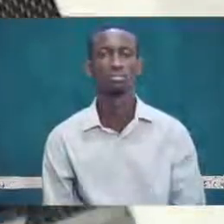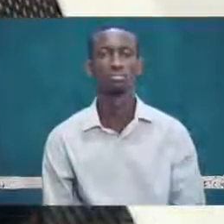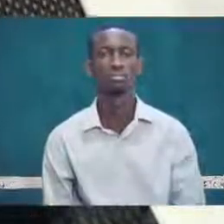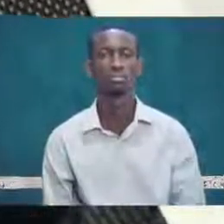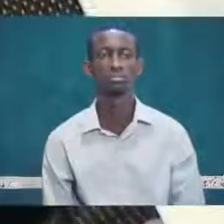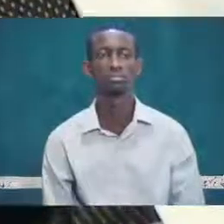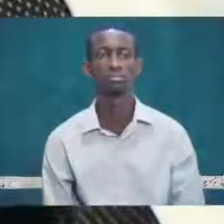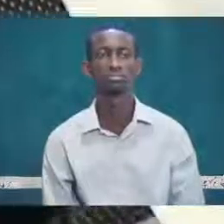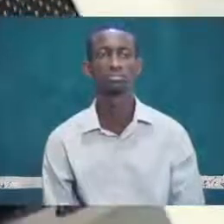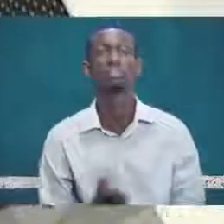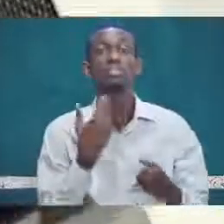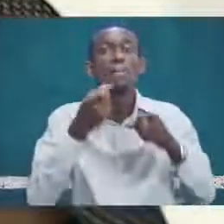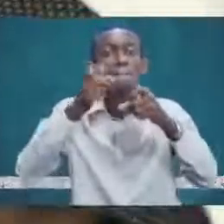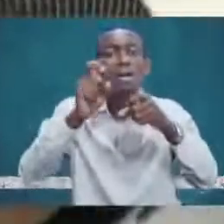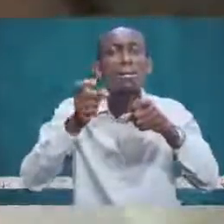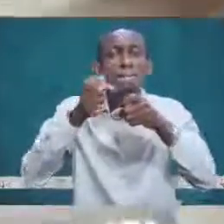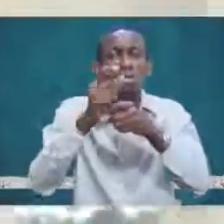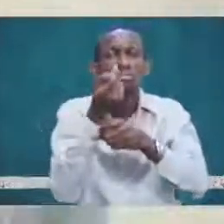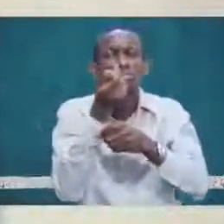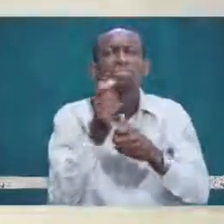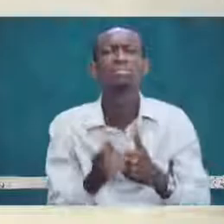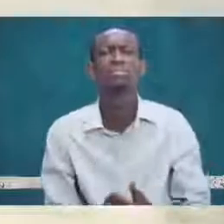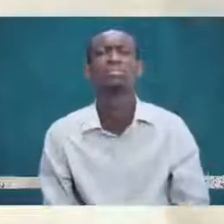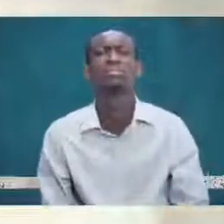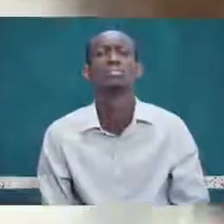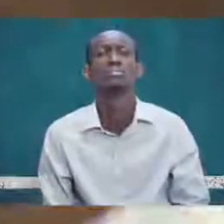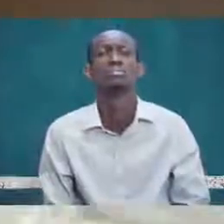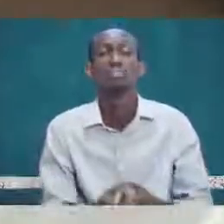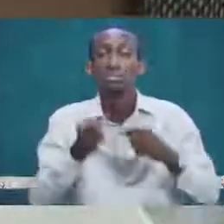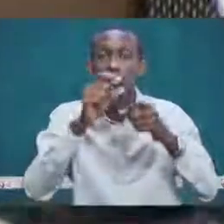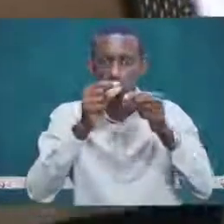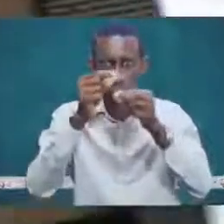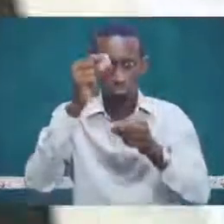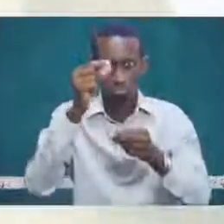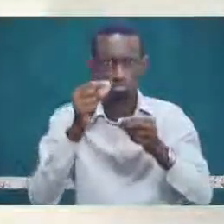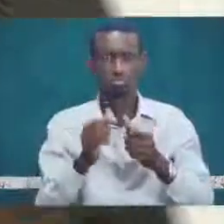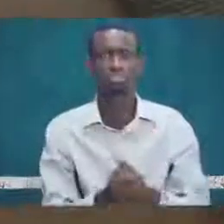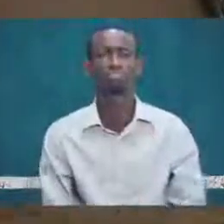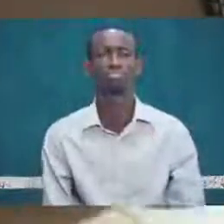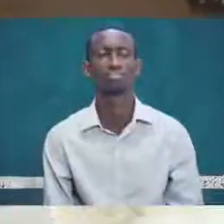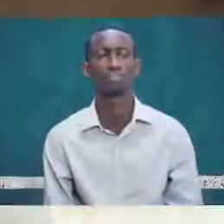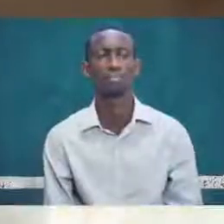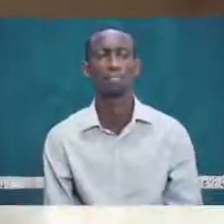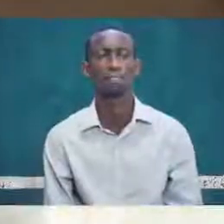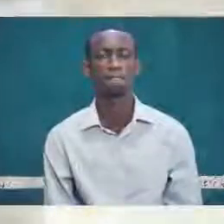I'm just going to add a very little of it into a test tube.